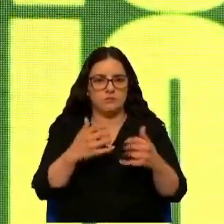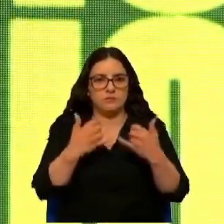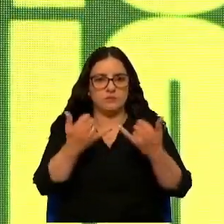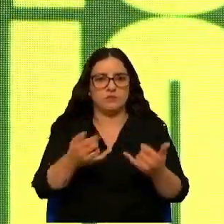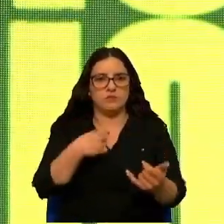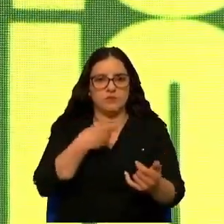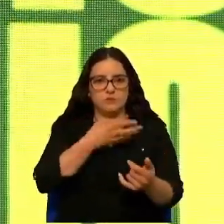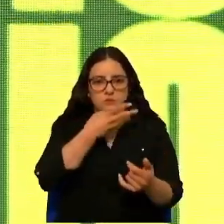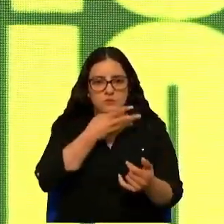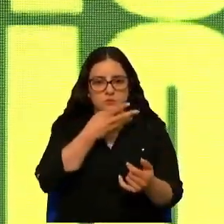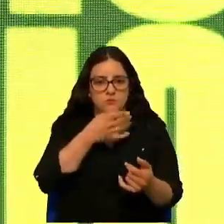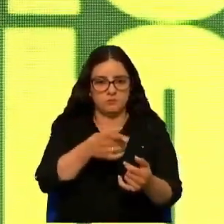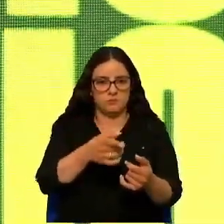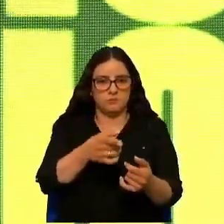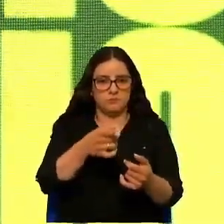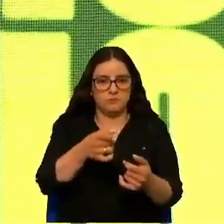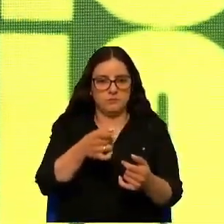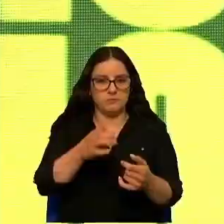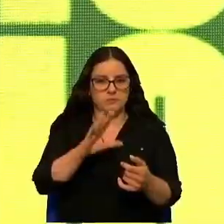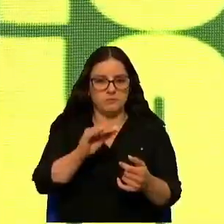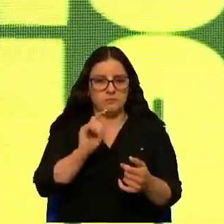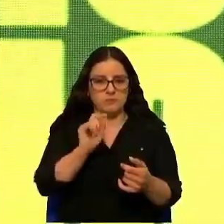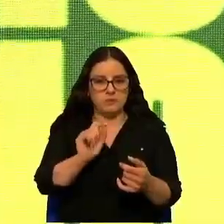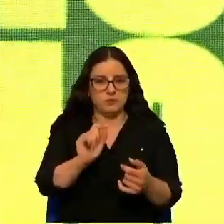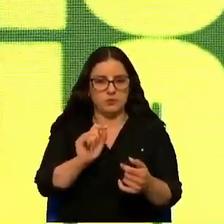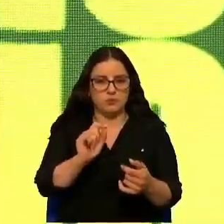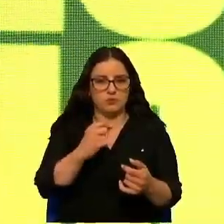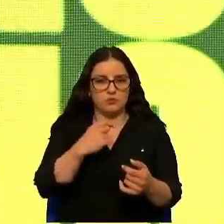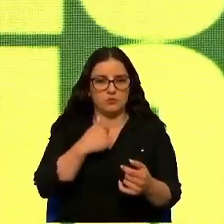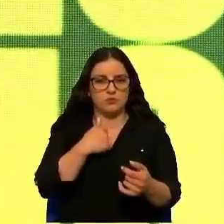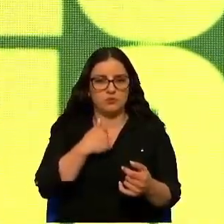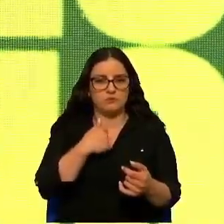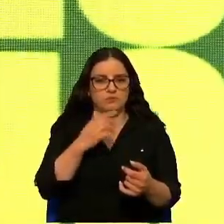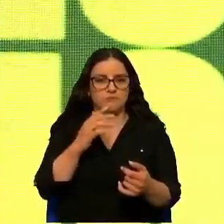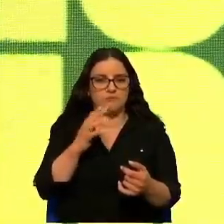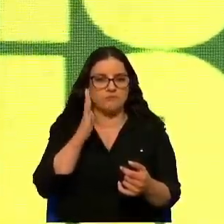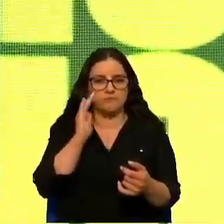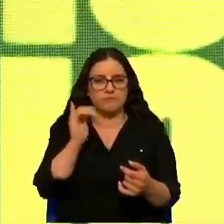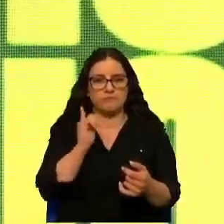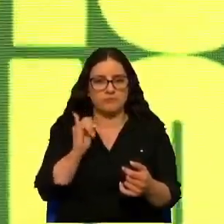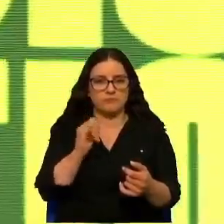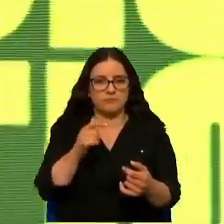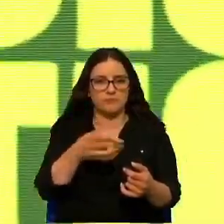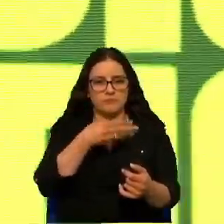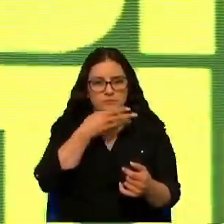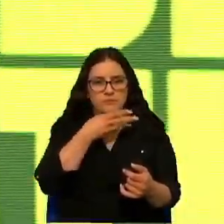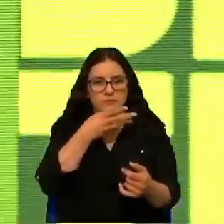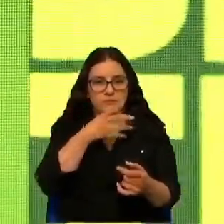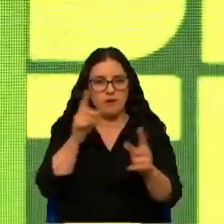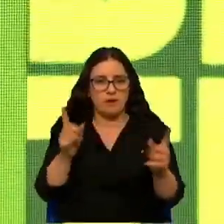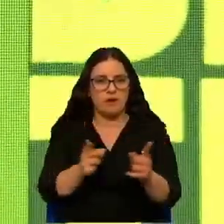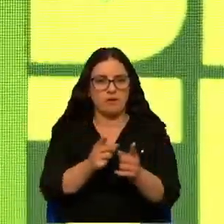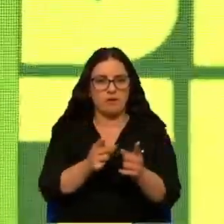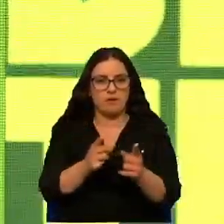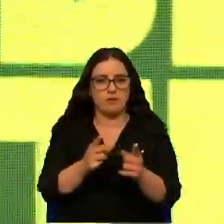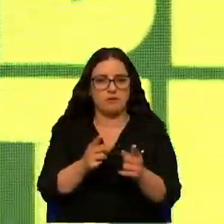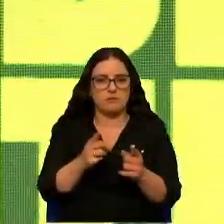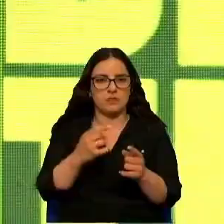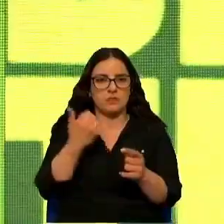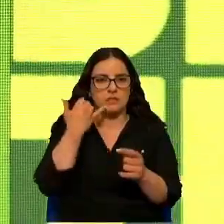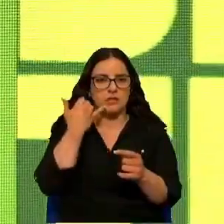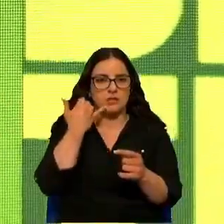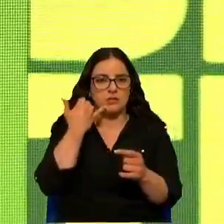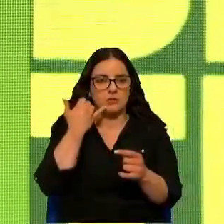of Aveiro, and I'll be introducing the panel. And with my 10 minutes, I'm going to try to say to